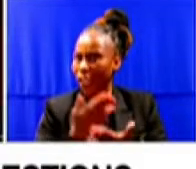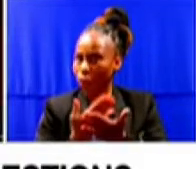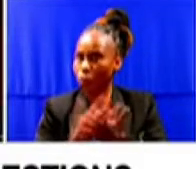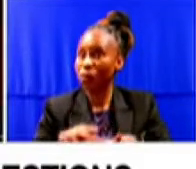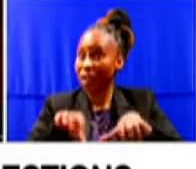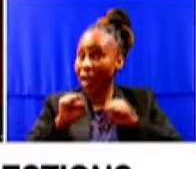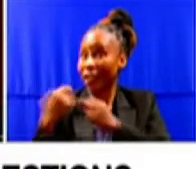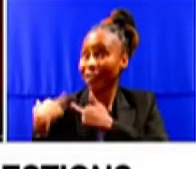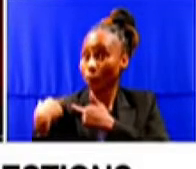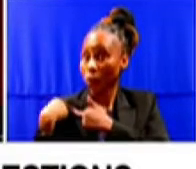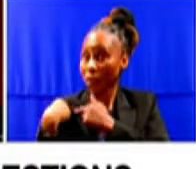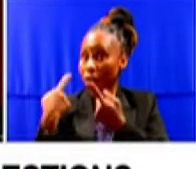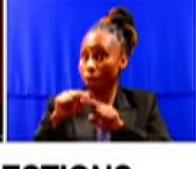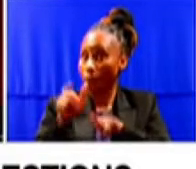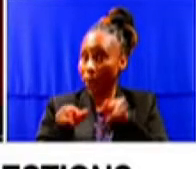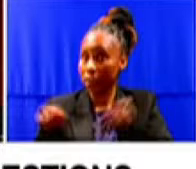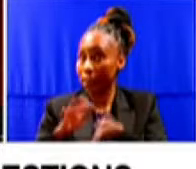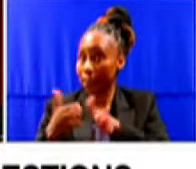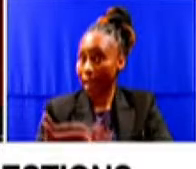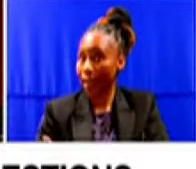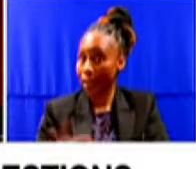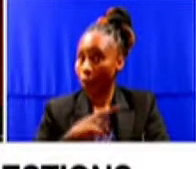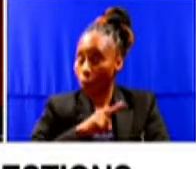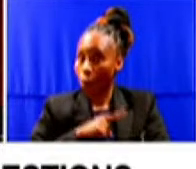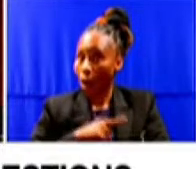Mr. President.